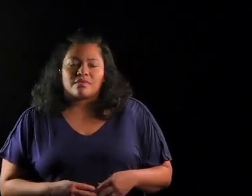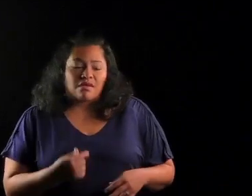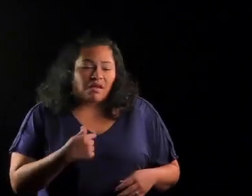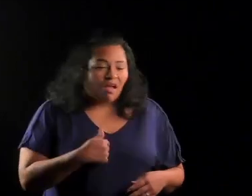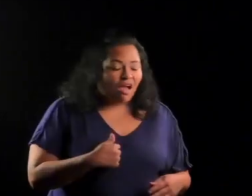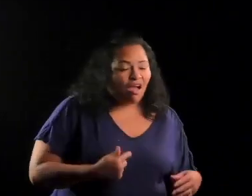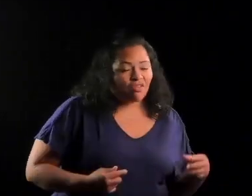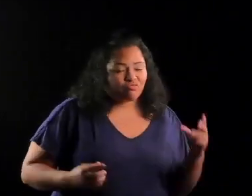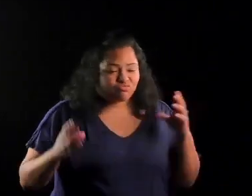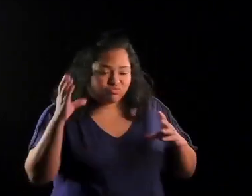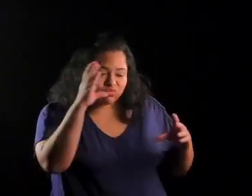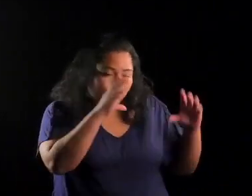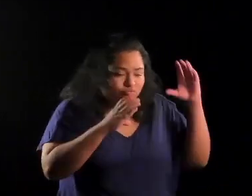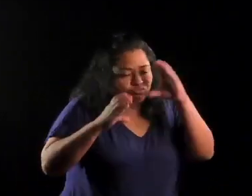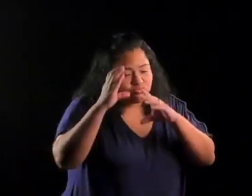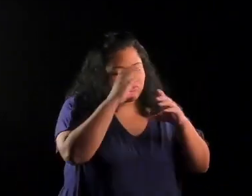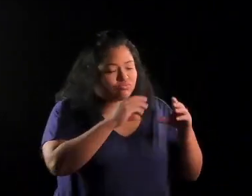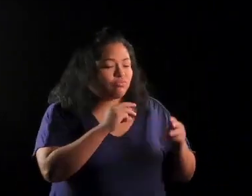I search the